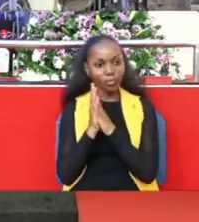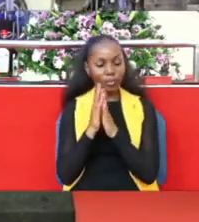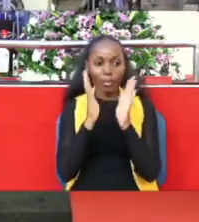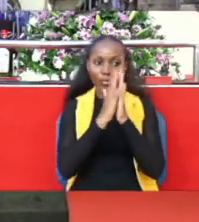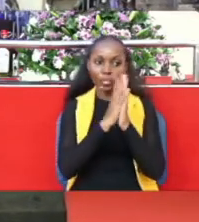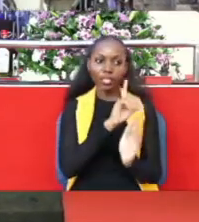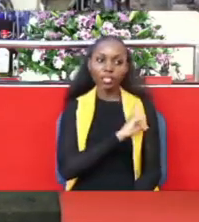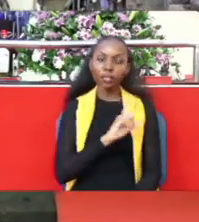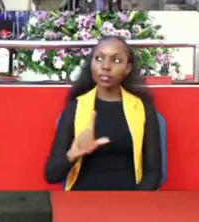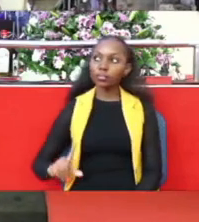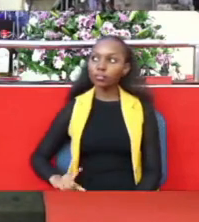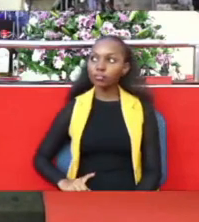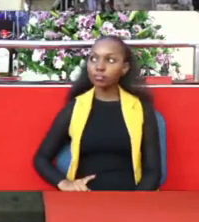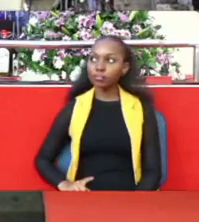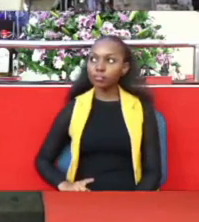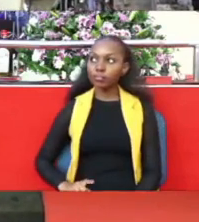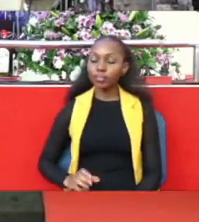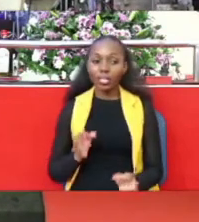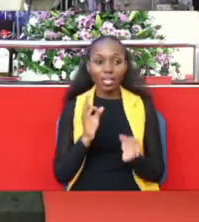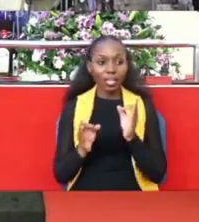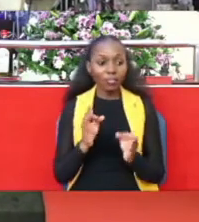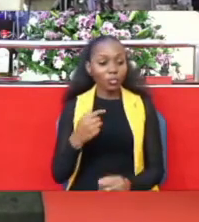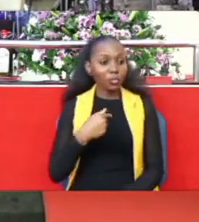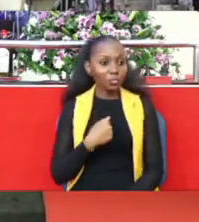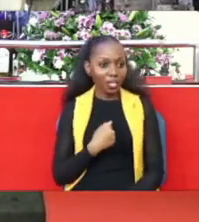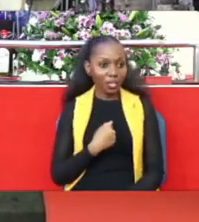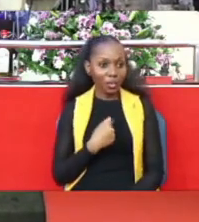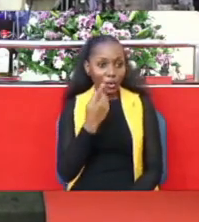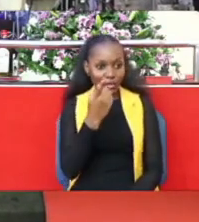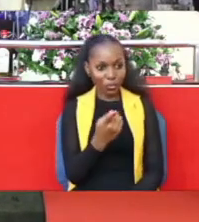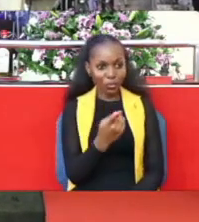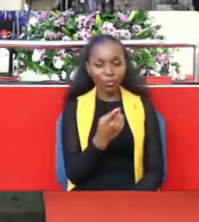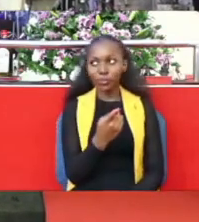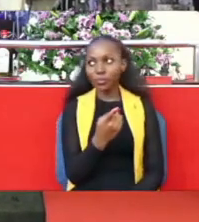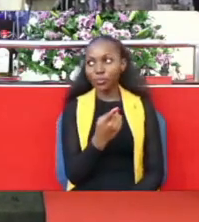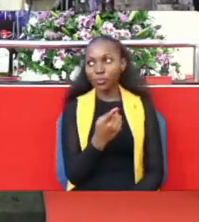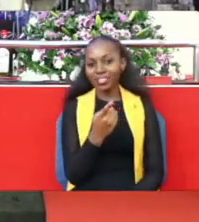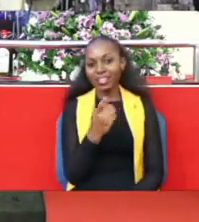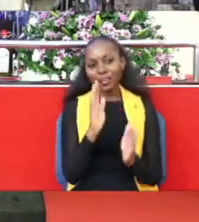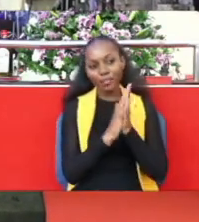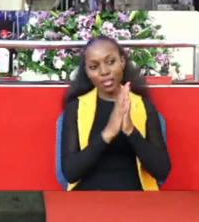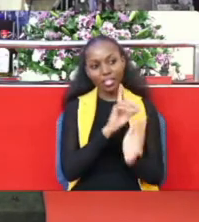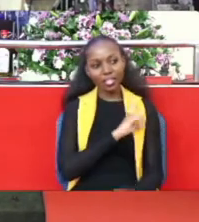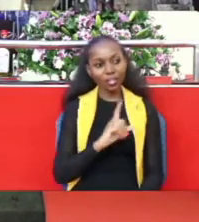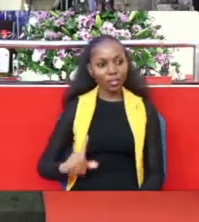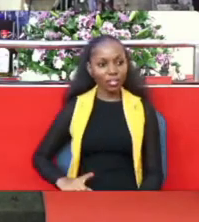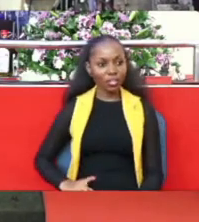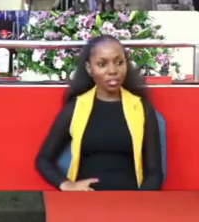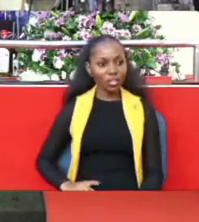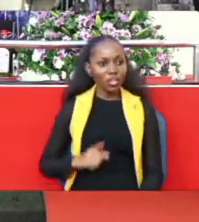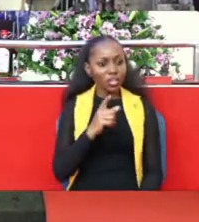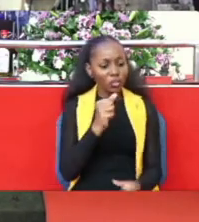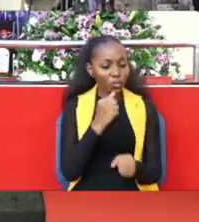asifiwe. If it were some of us, kama ingekuwa wengine wetu, Bwana asifiwe, what would we have done?